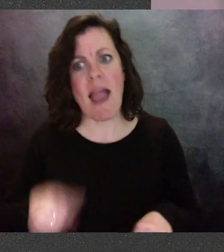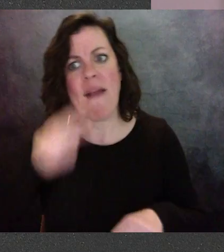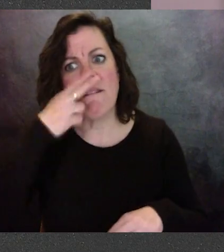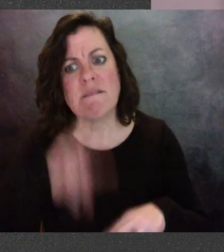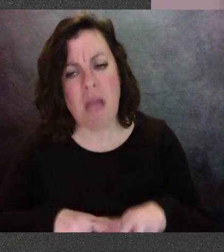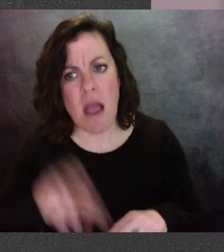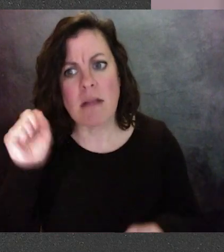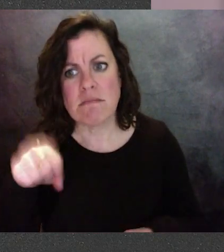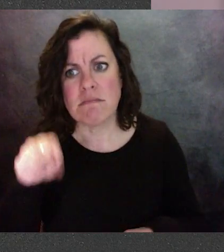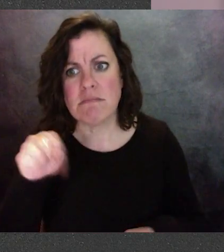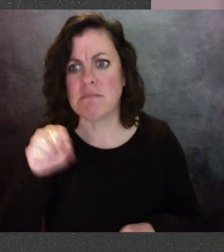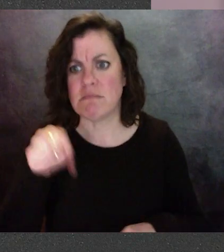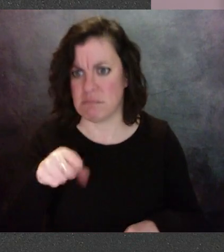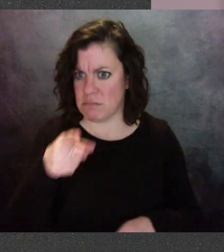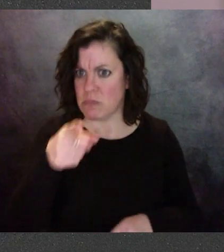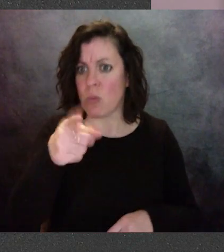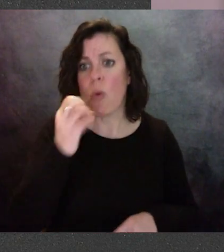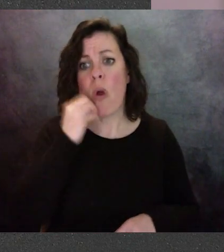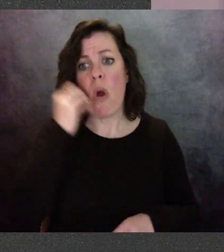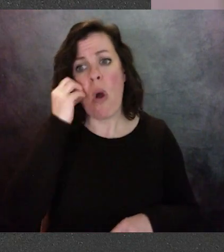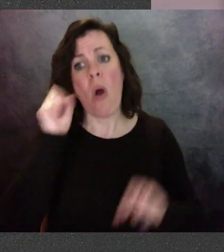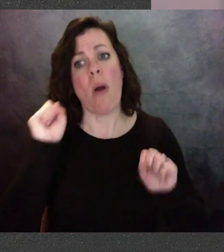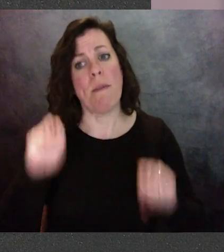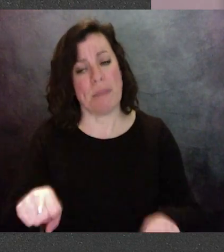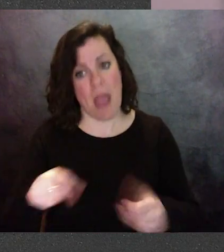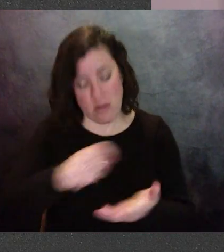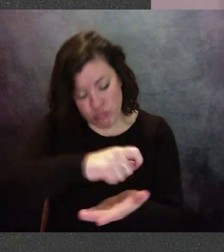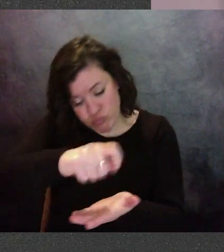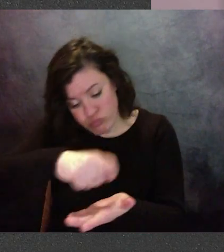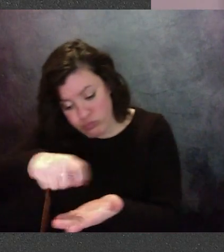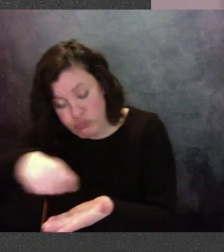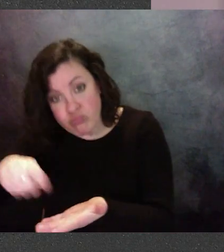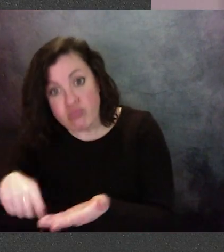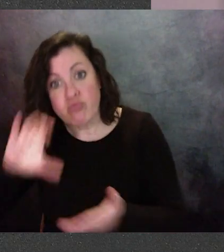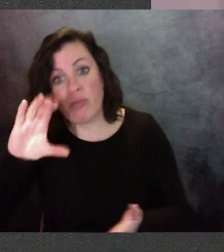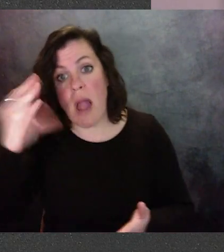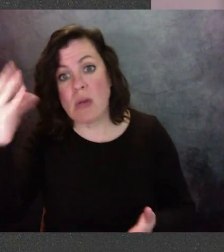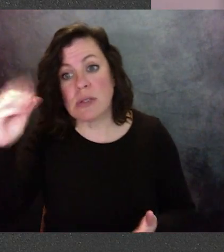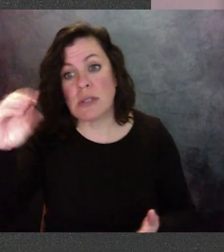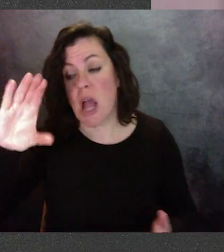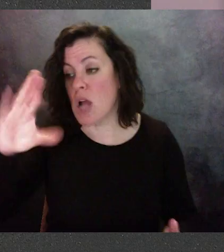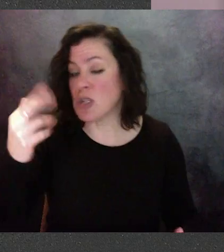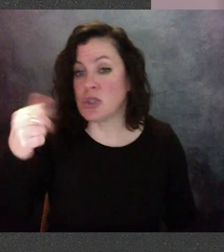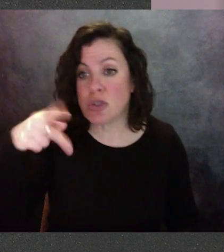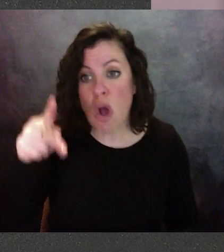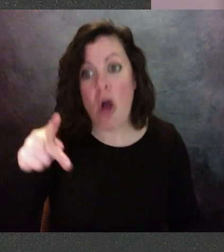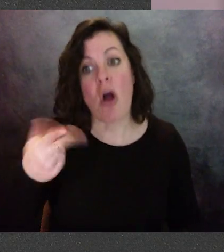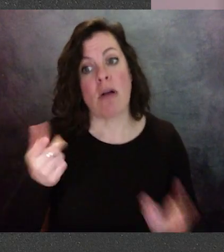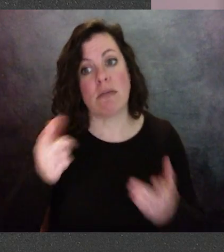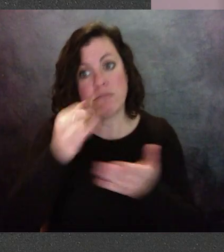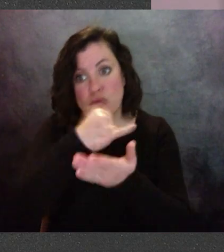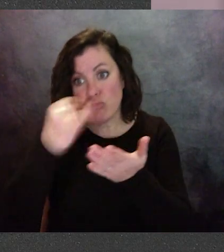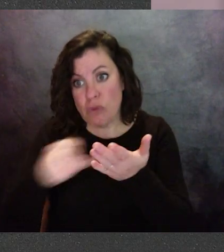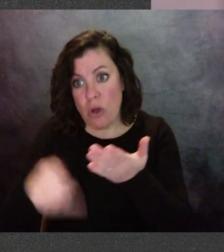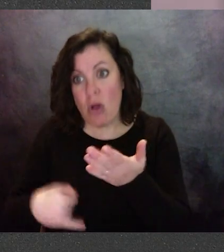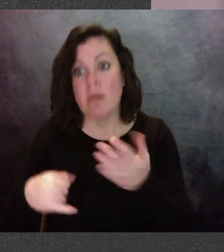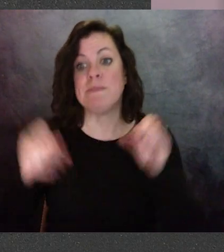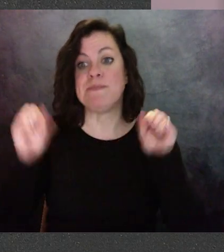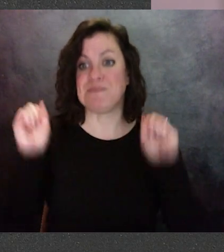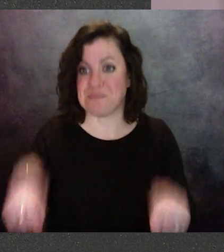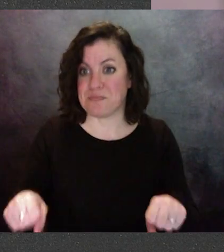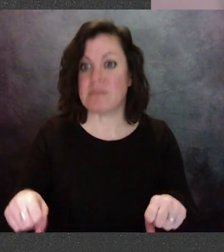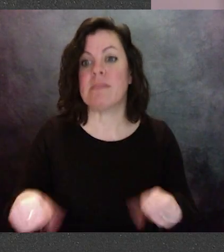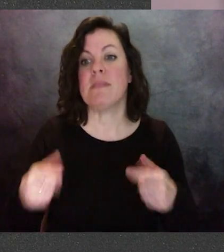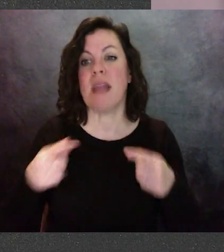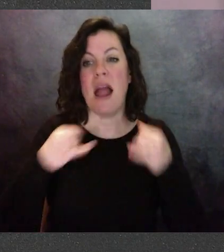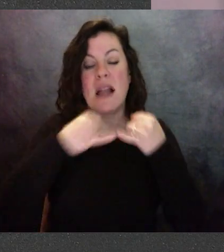made shapes with sidewalk chalk to make our hopscotch, and I used an extension cord to make shapes on the ground to run around. Easy,